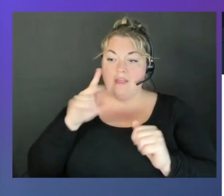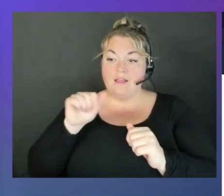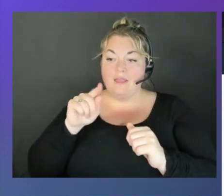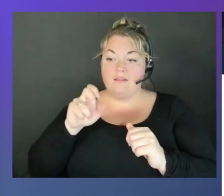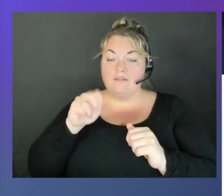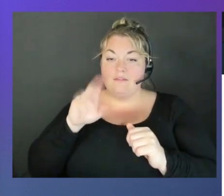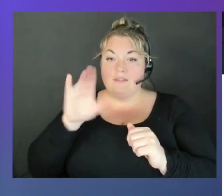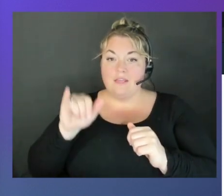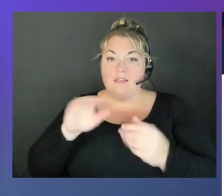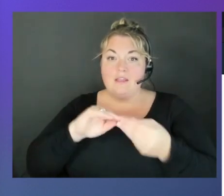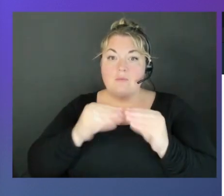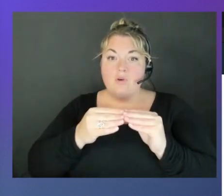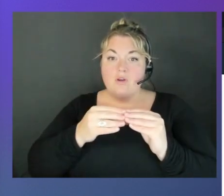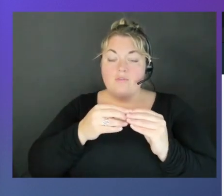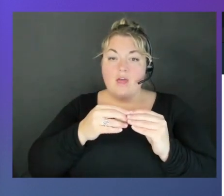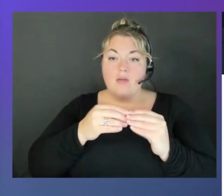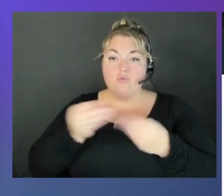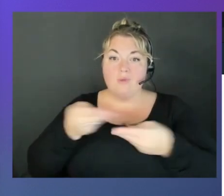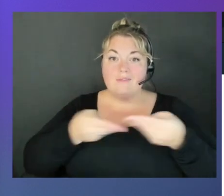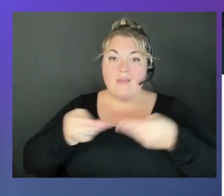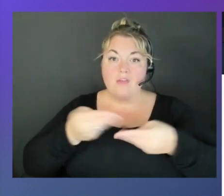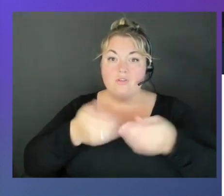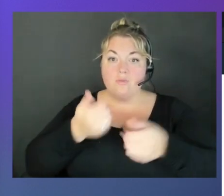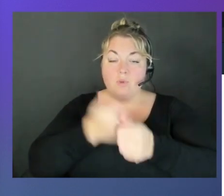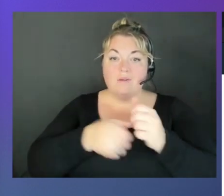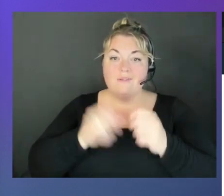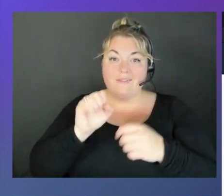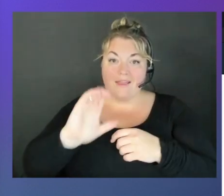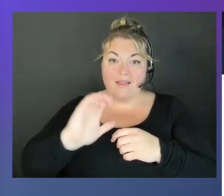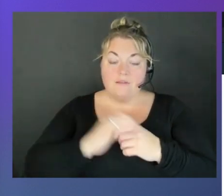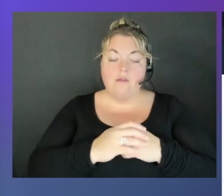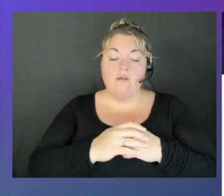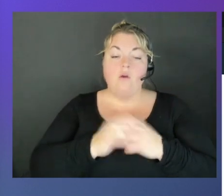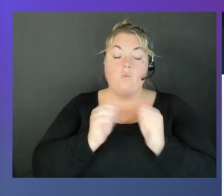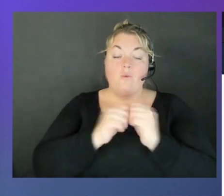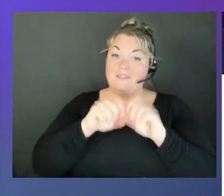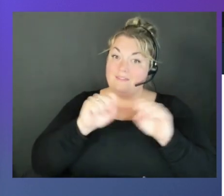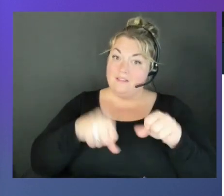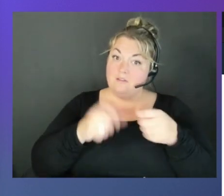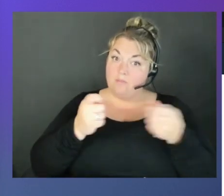per second between it and Systems Manager. And